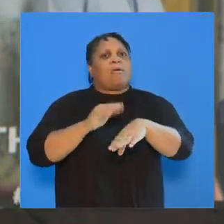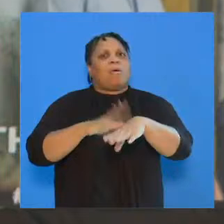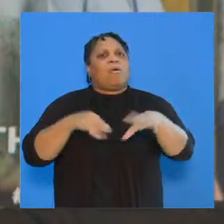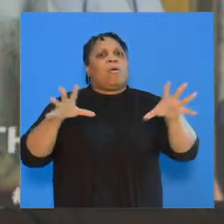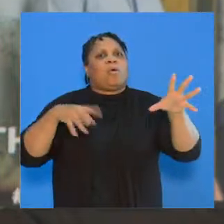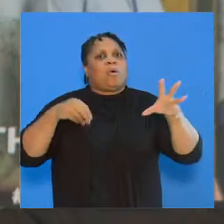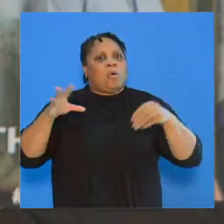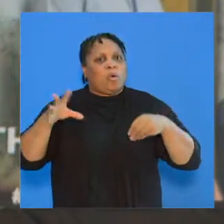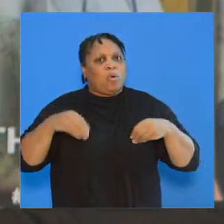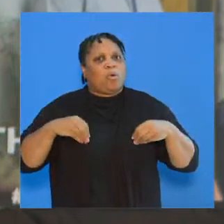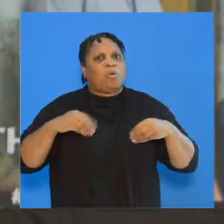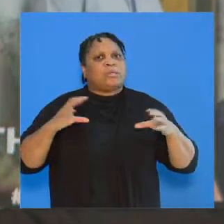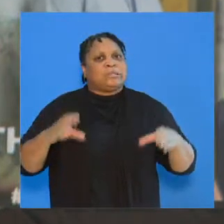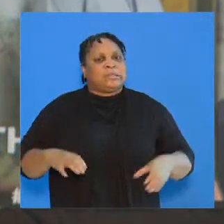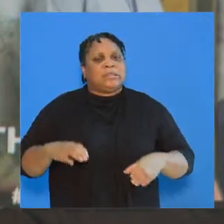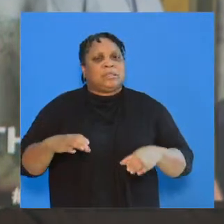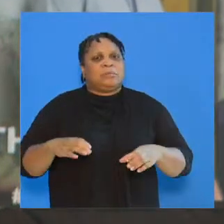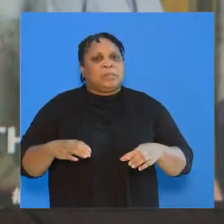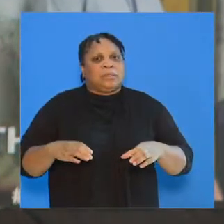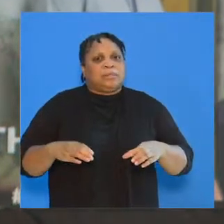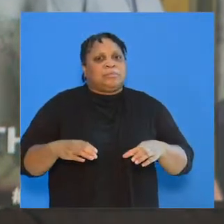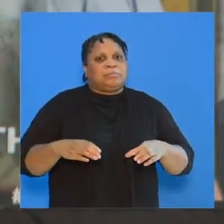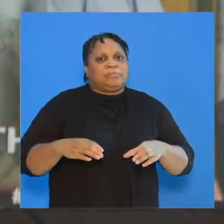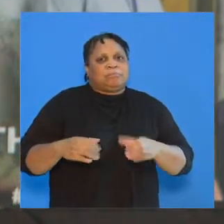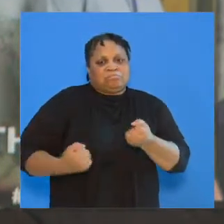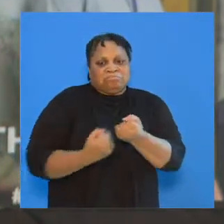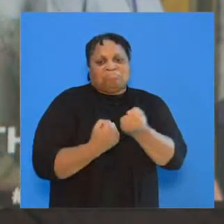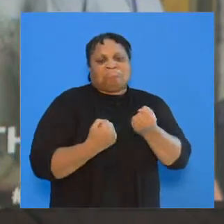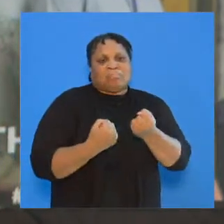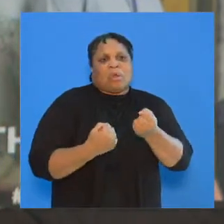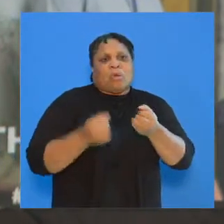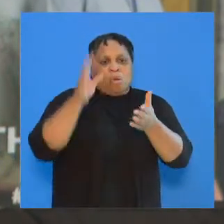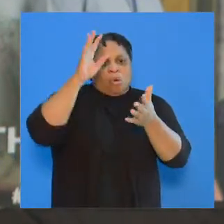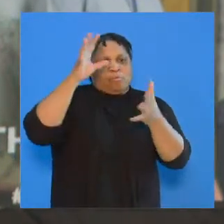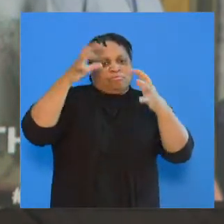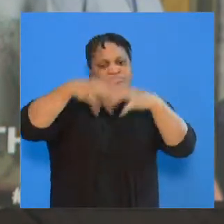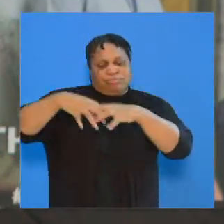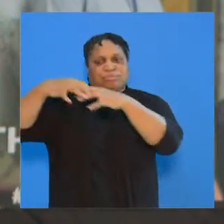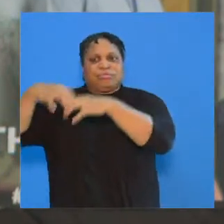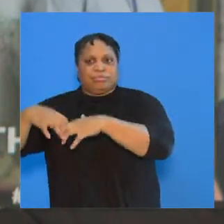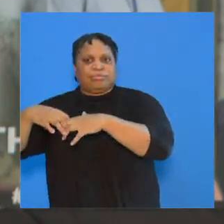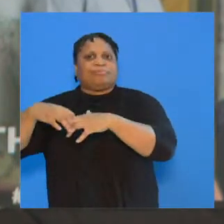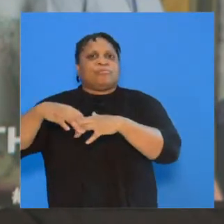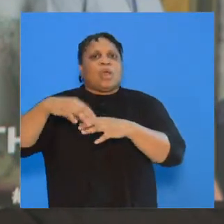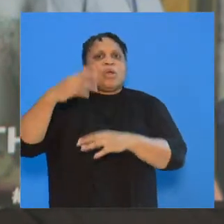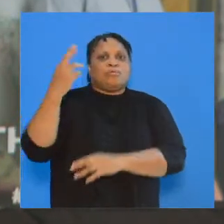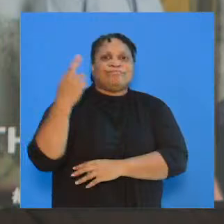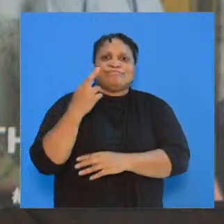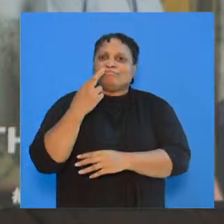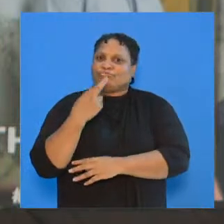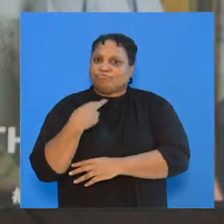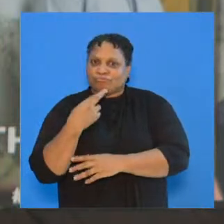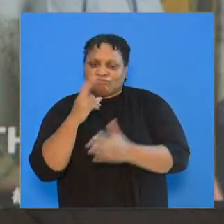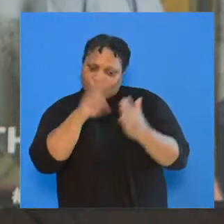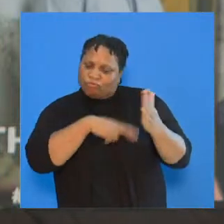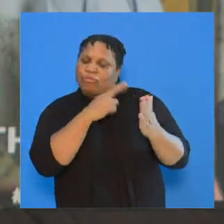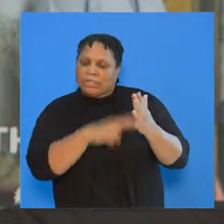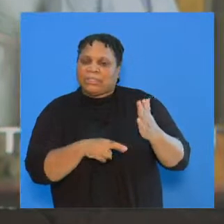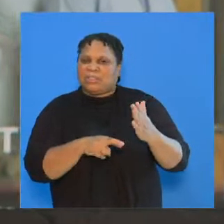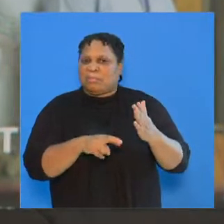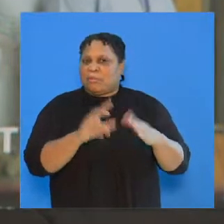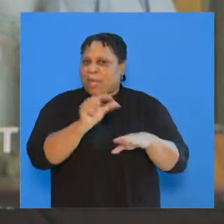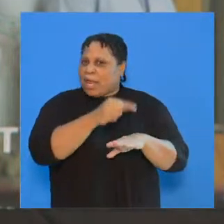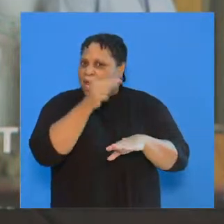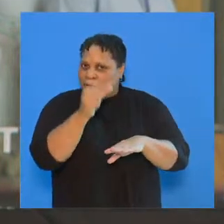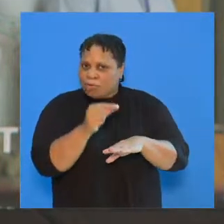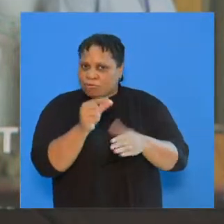or Citizens Uprooting Racism in Bermuda, racial justice platform, and to engage in groundbreaking legal